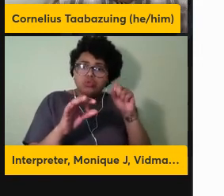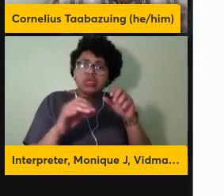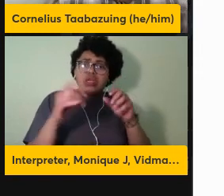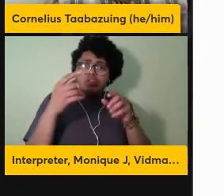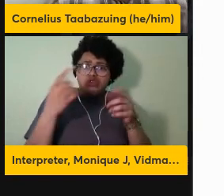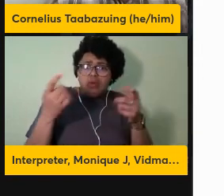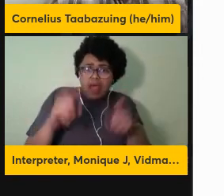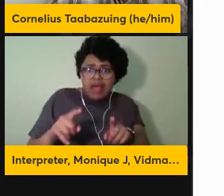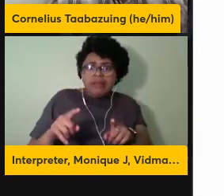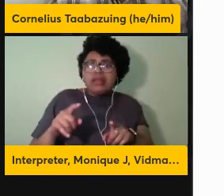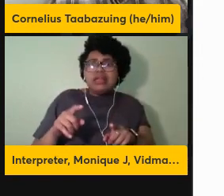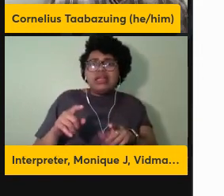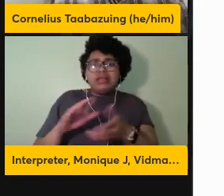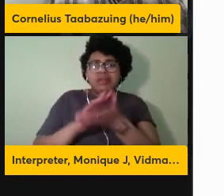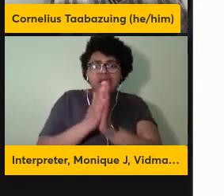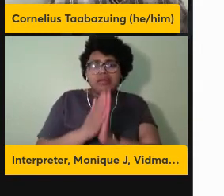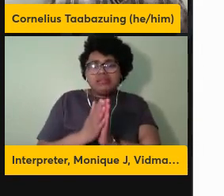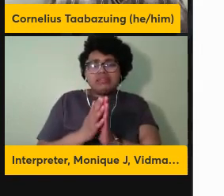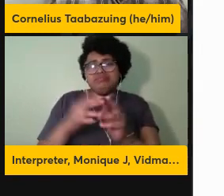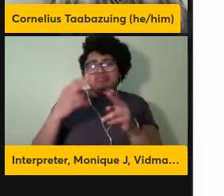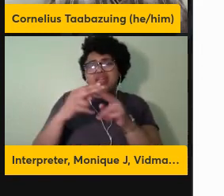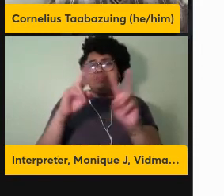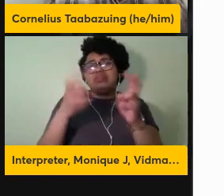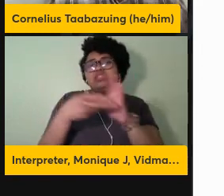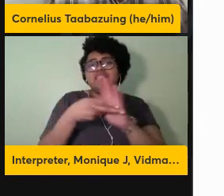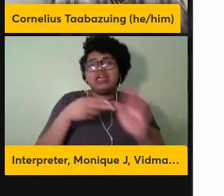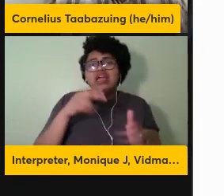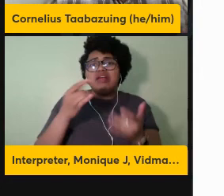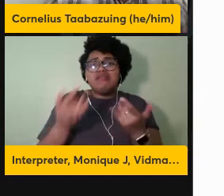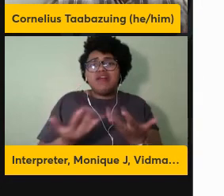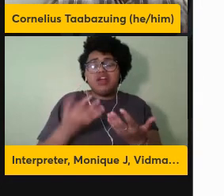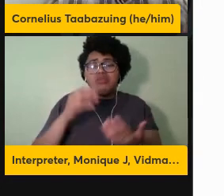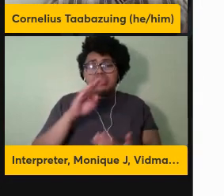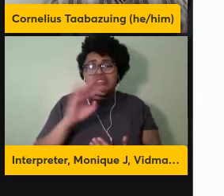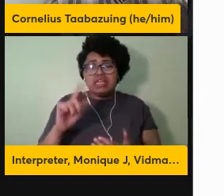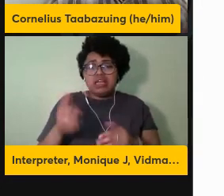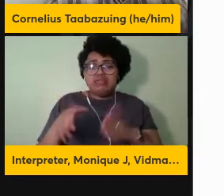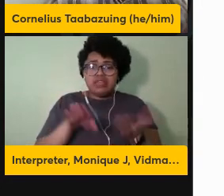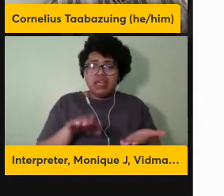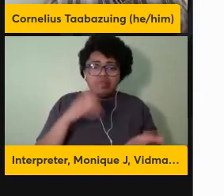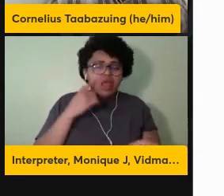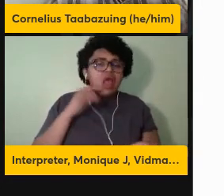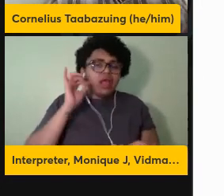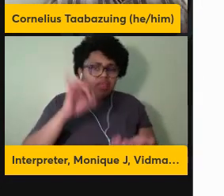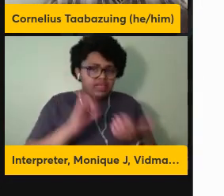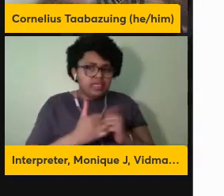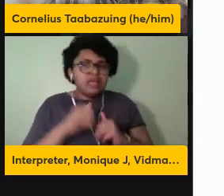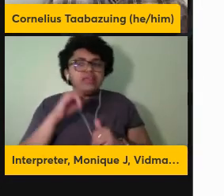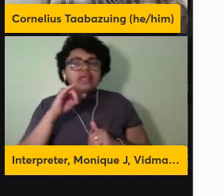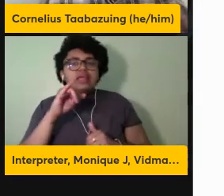death, essentially. And so this is how the innate immune system works. And gastromin D, well, canonical